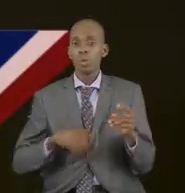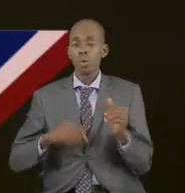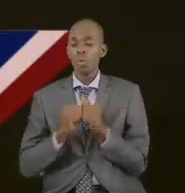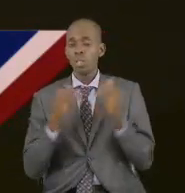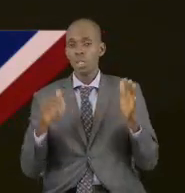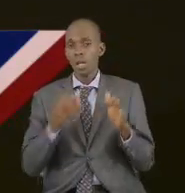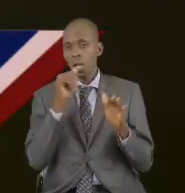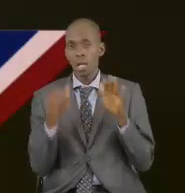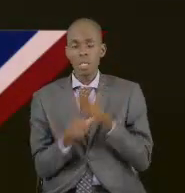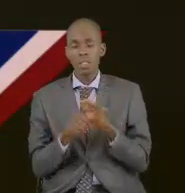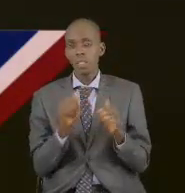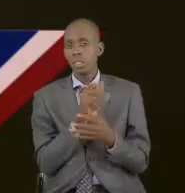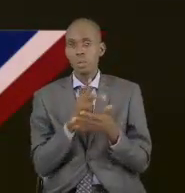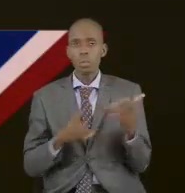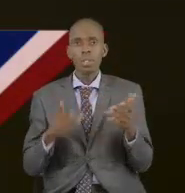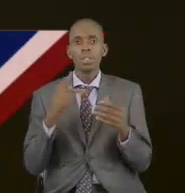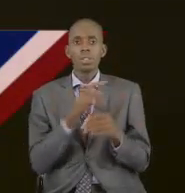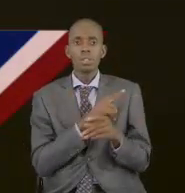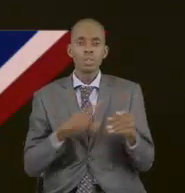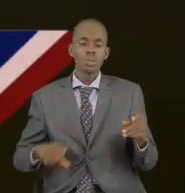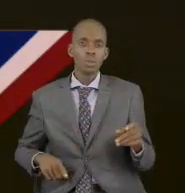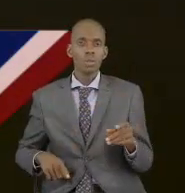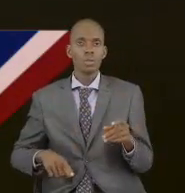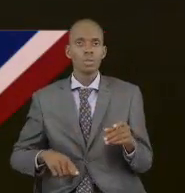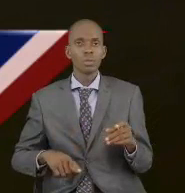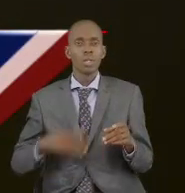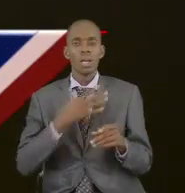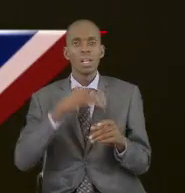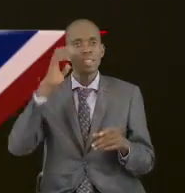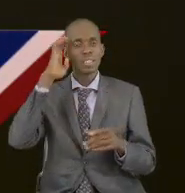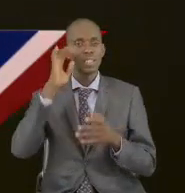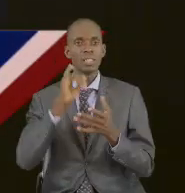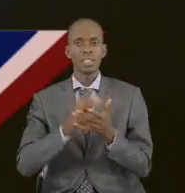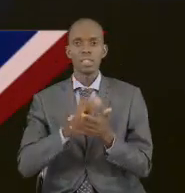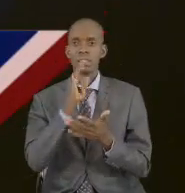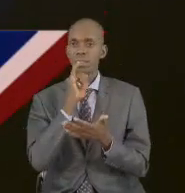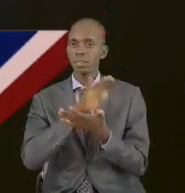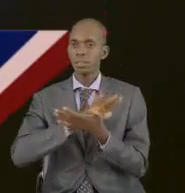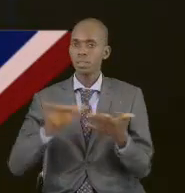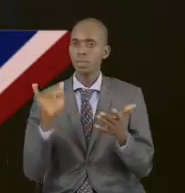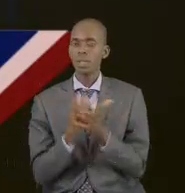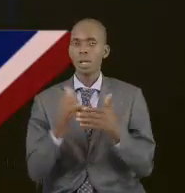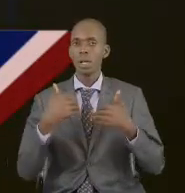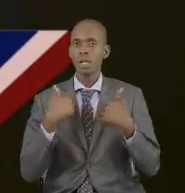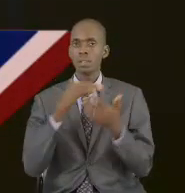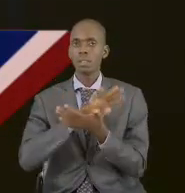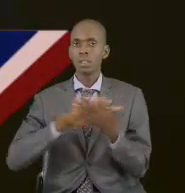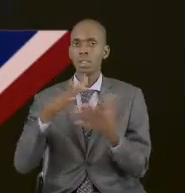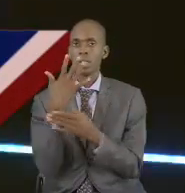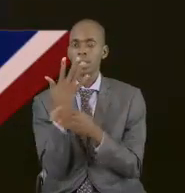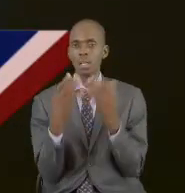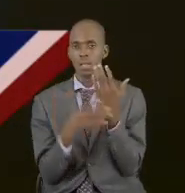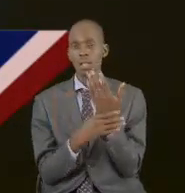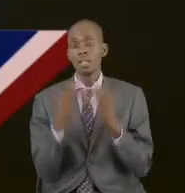shall hold on his way. And he that is cleaner, that has clean hands, if the Lord